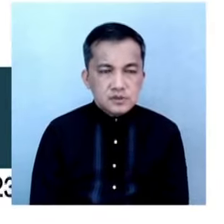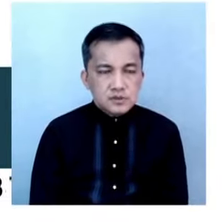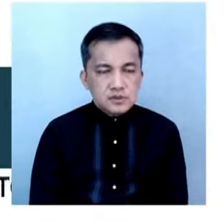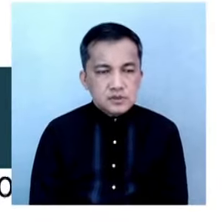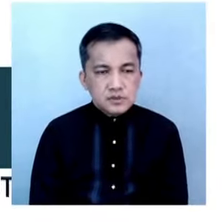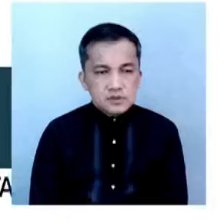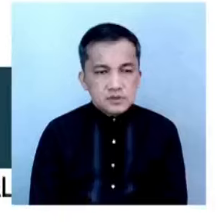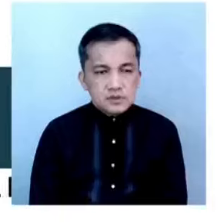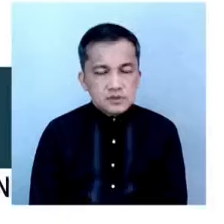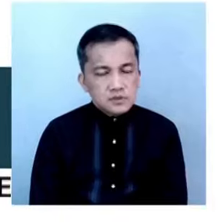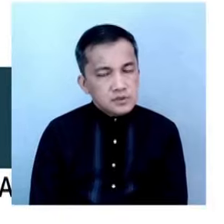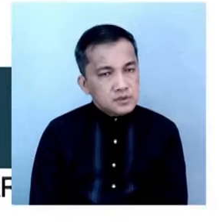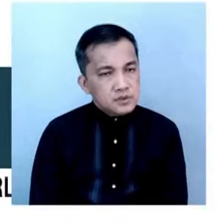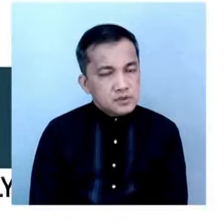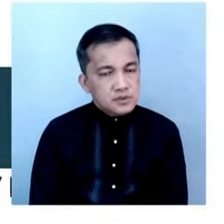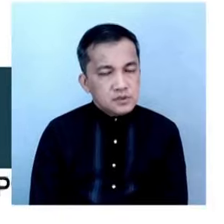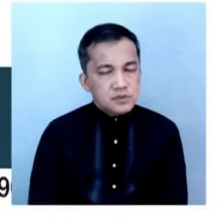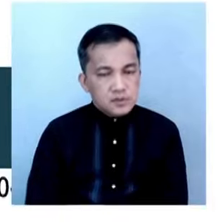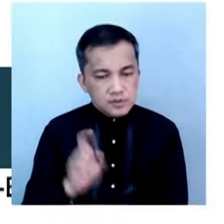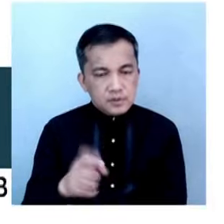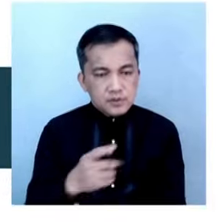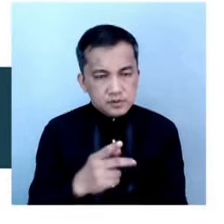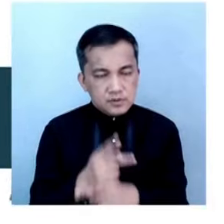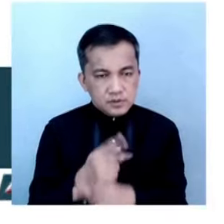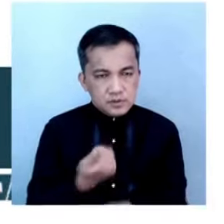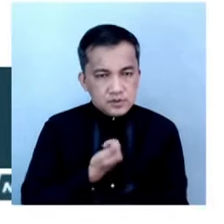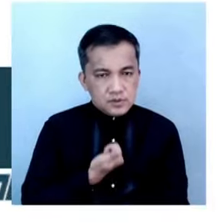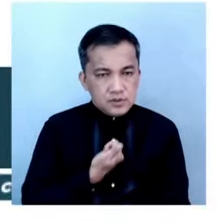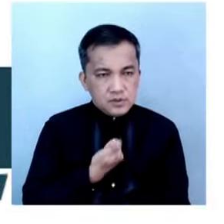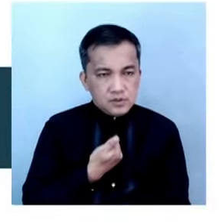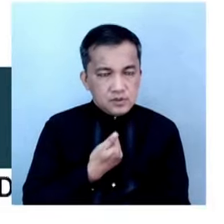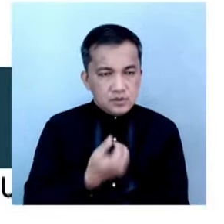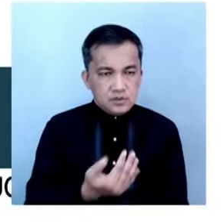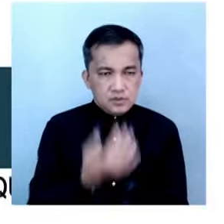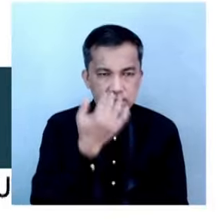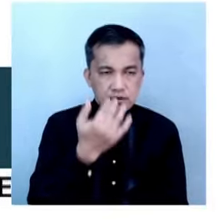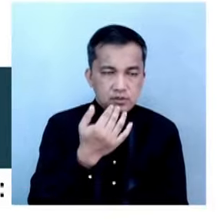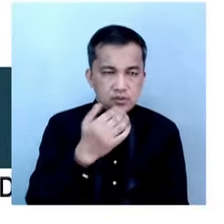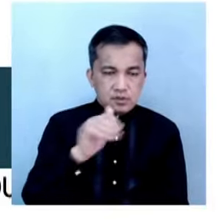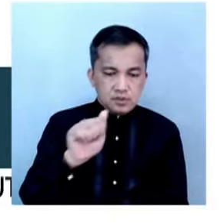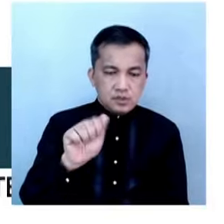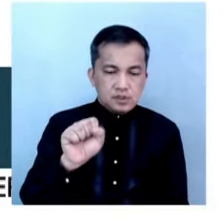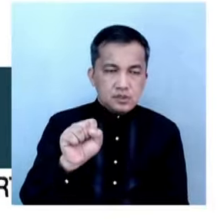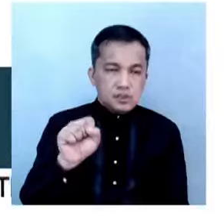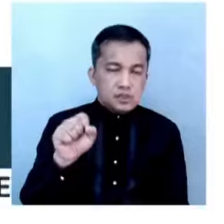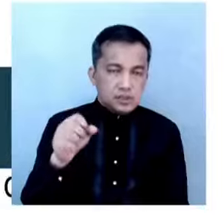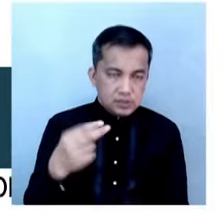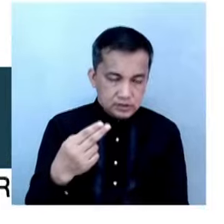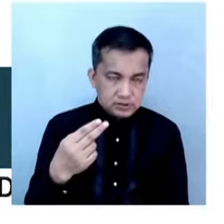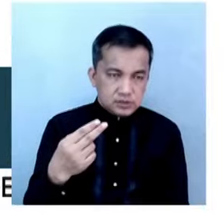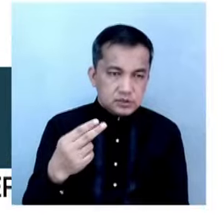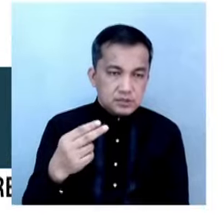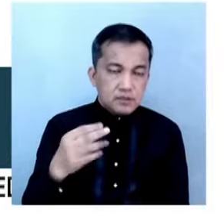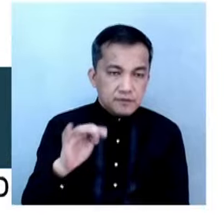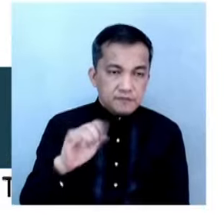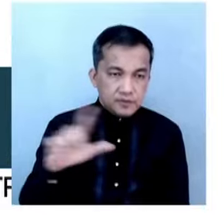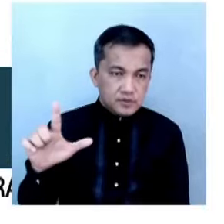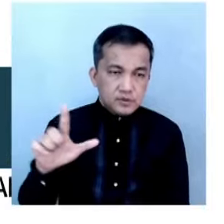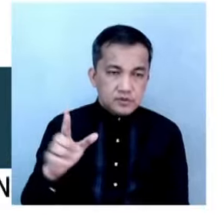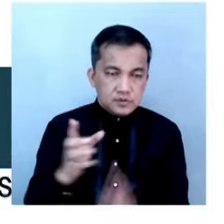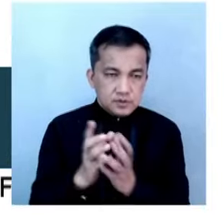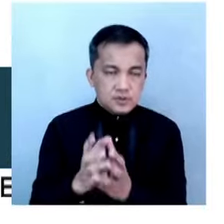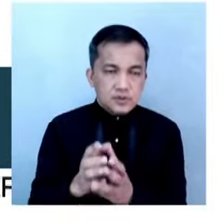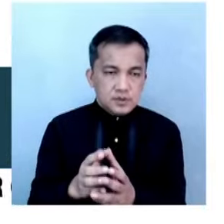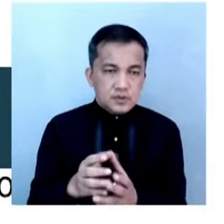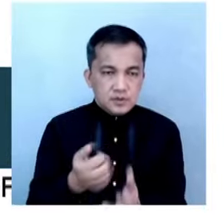doon ay we have to protect ourselves na malangha po yung kung sakali man po magkaroon ng ashfall dun sa communities nyo, we have to